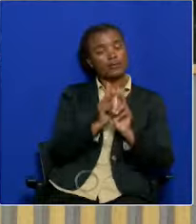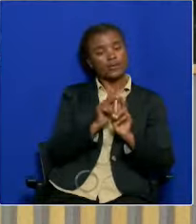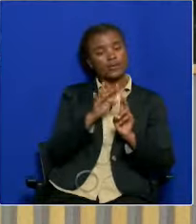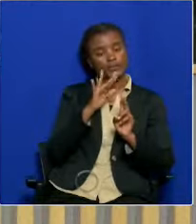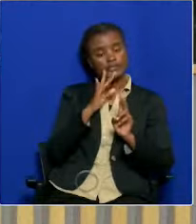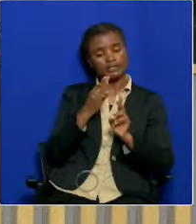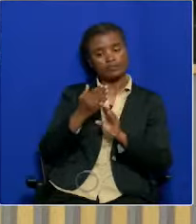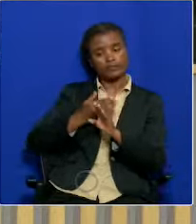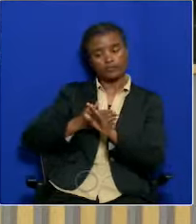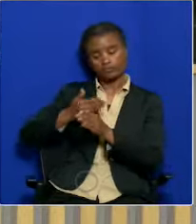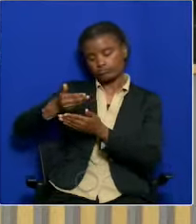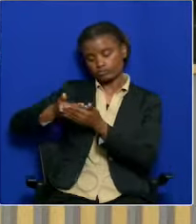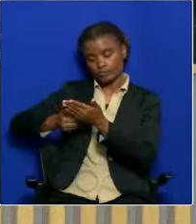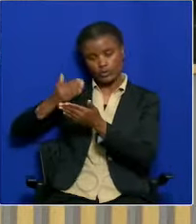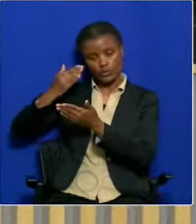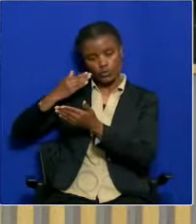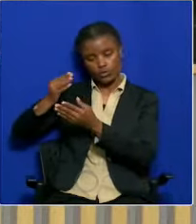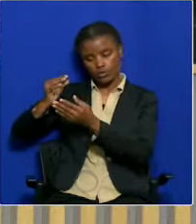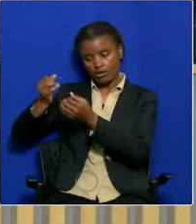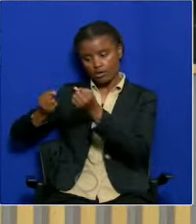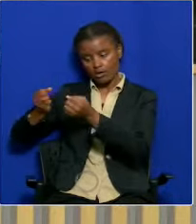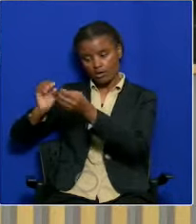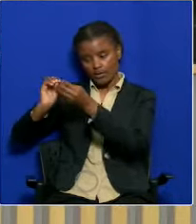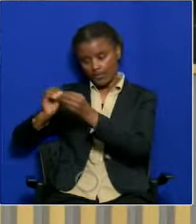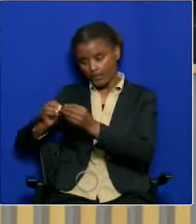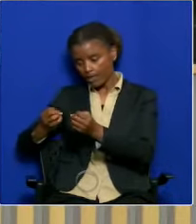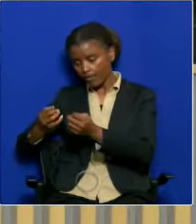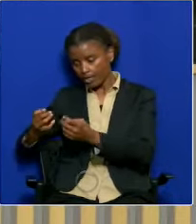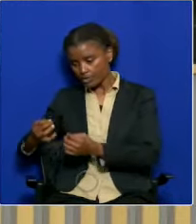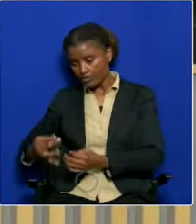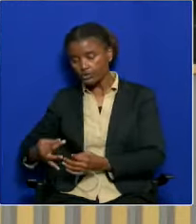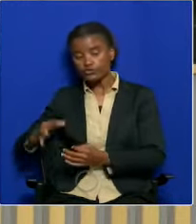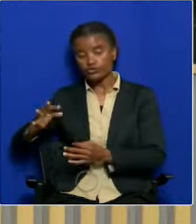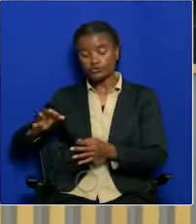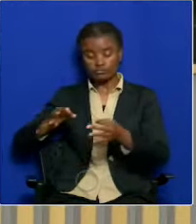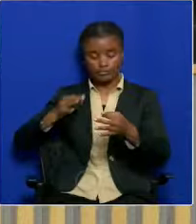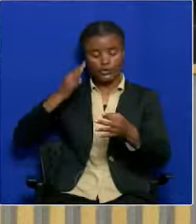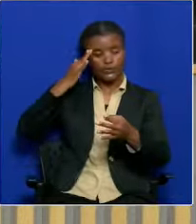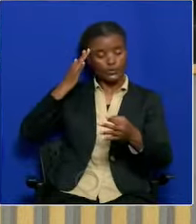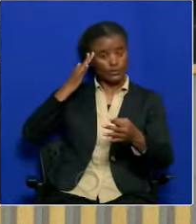required realistic, correct? That's correct.